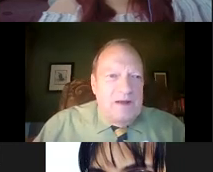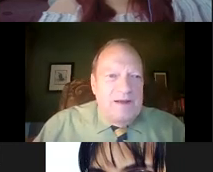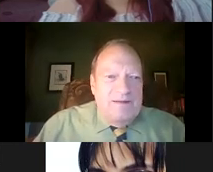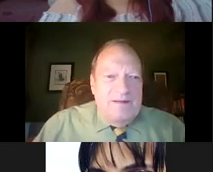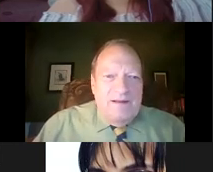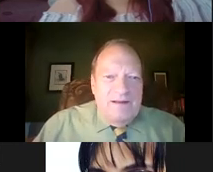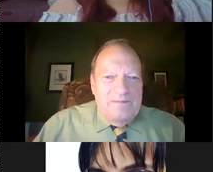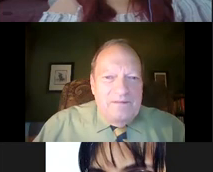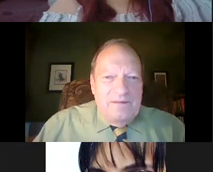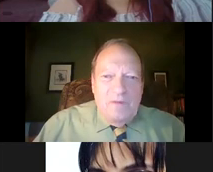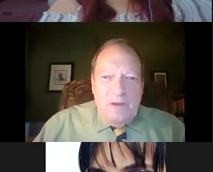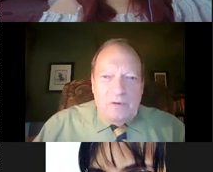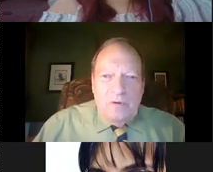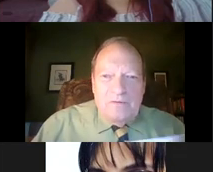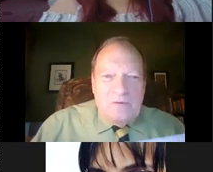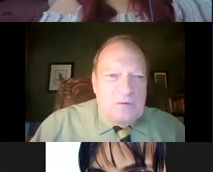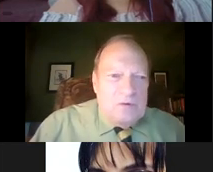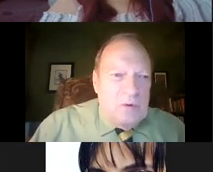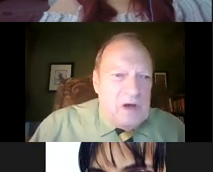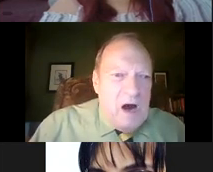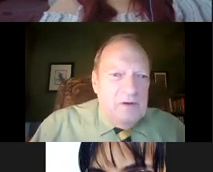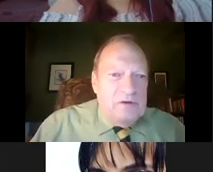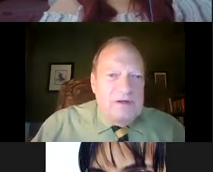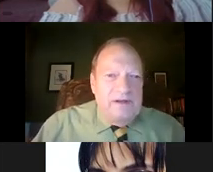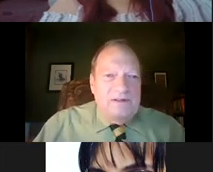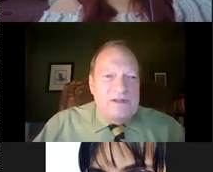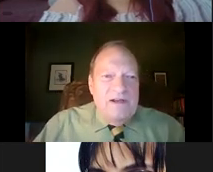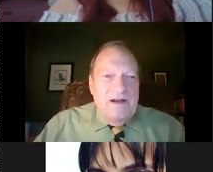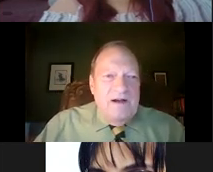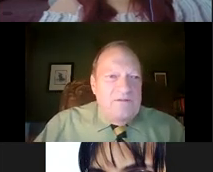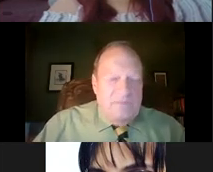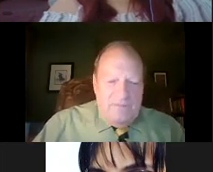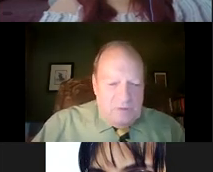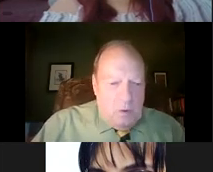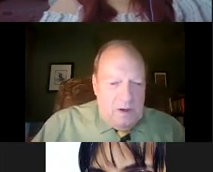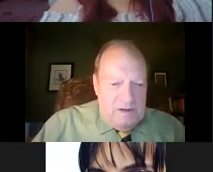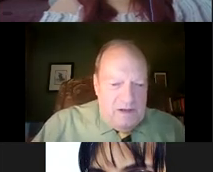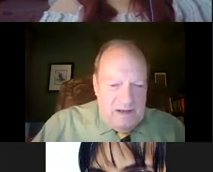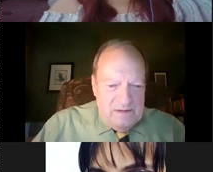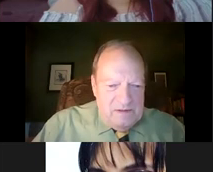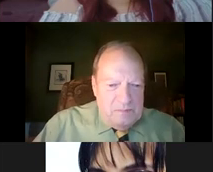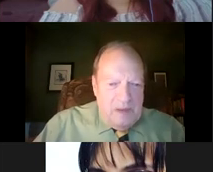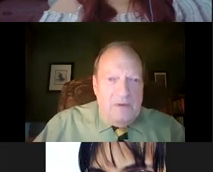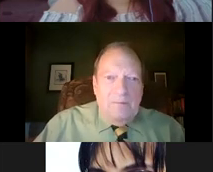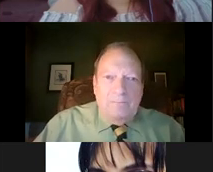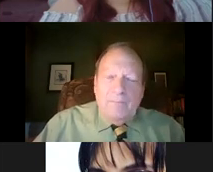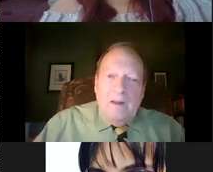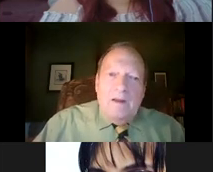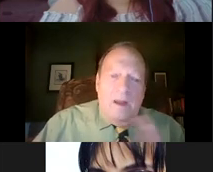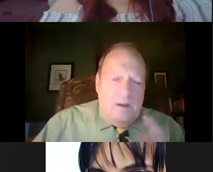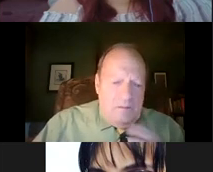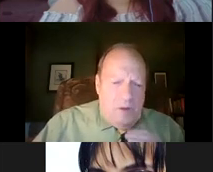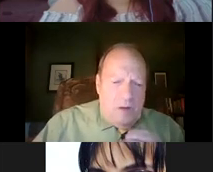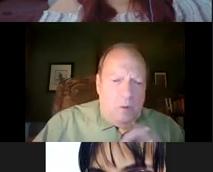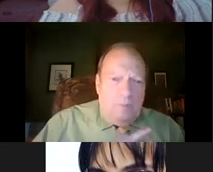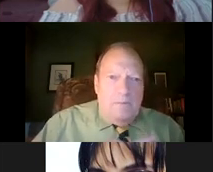but lovely picture of showing a college in its Victorian splendor.